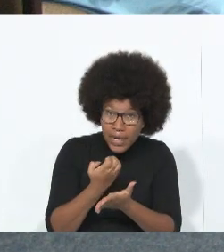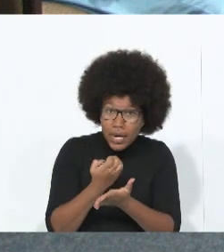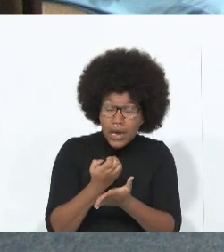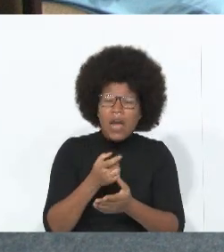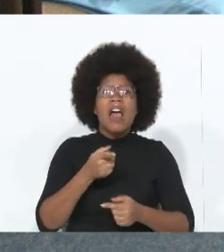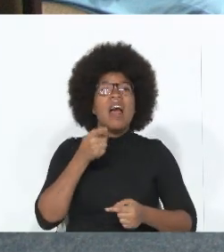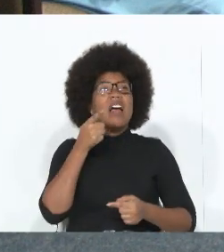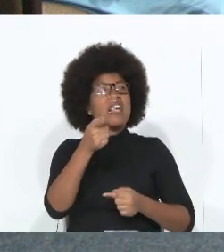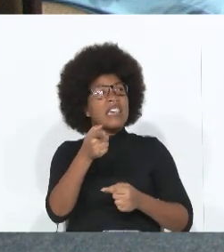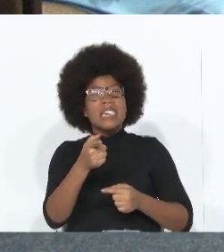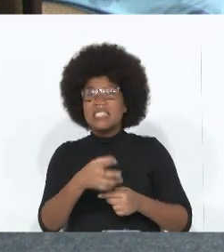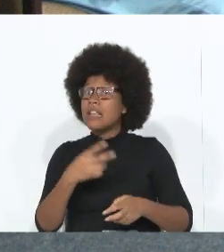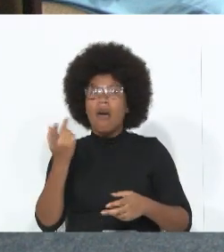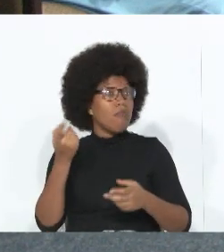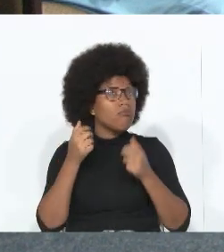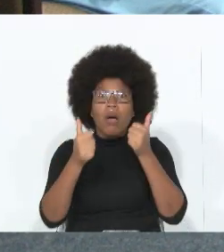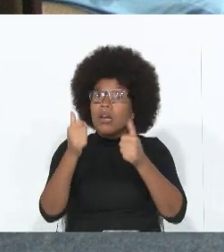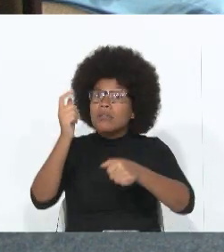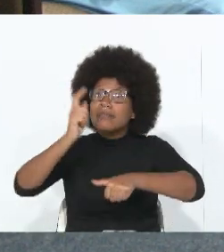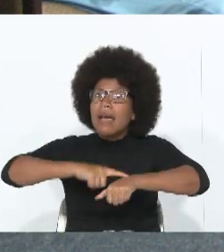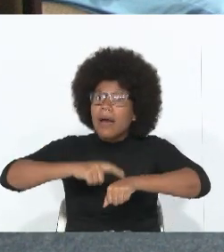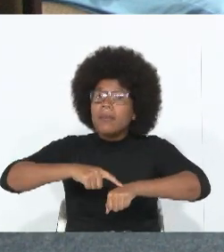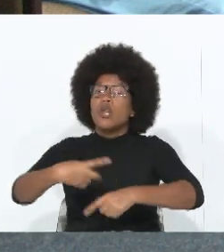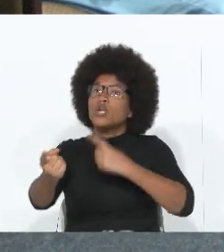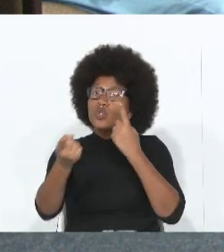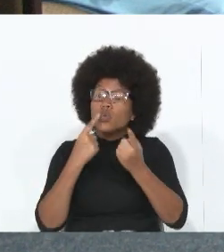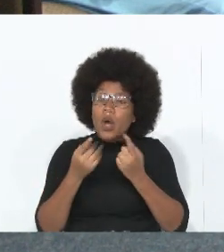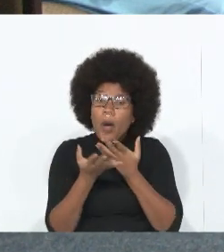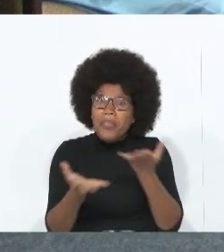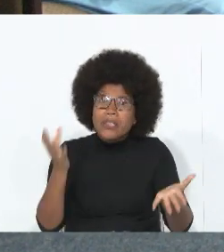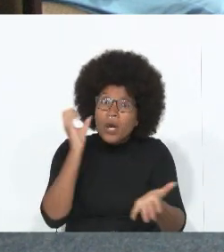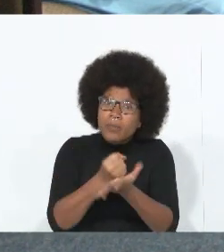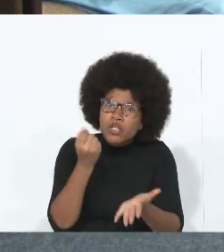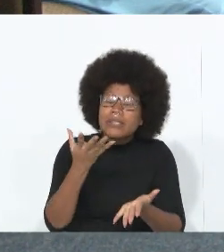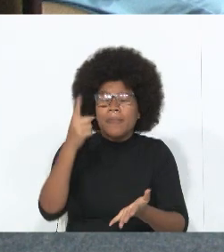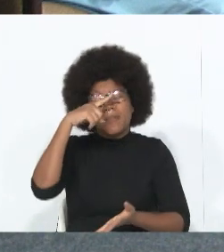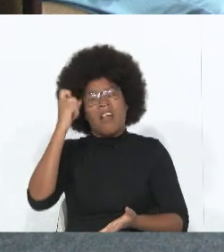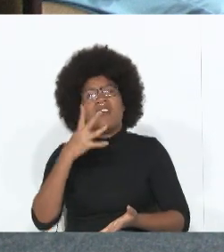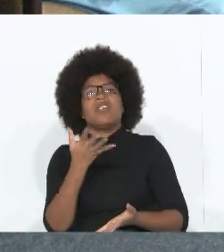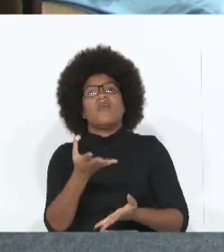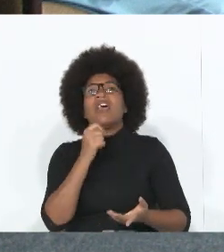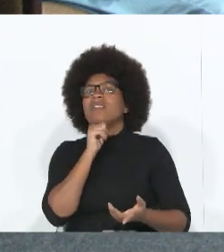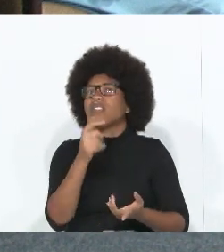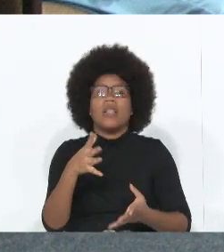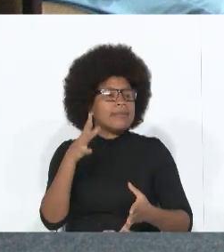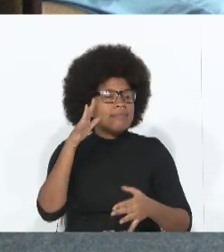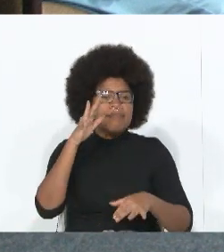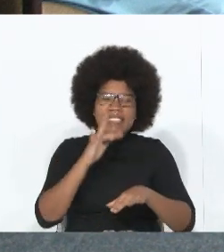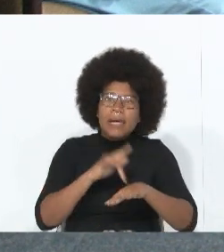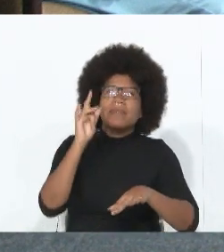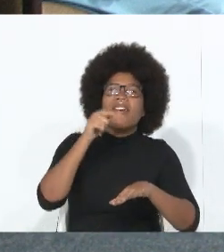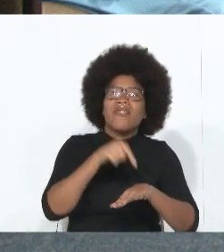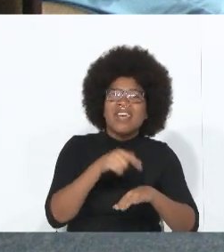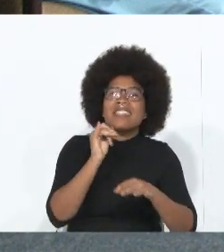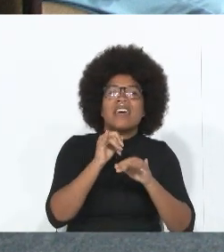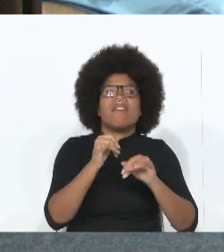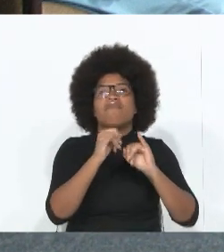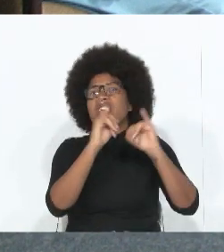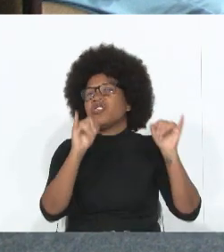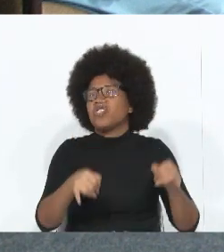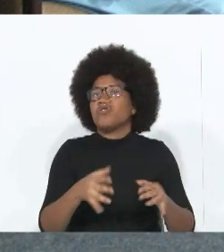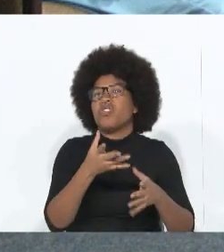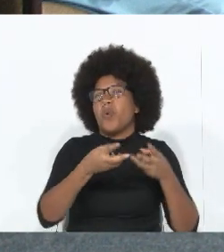TIFF or to go to Sundance, we offer you certain incentives to pay for certain things, help you with your marketing, your distribution. As